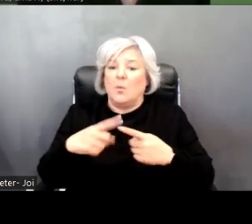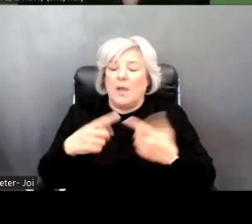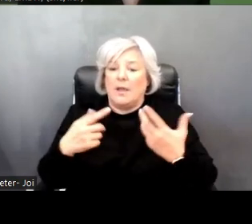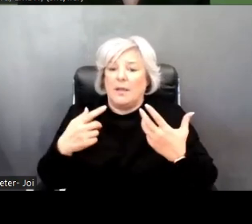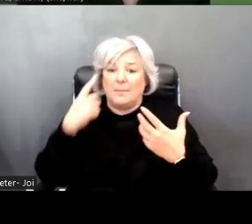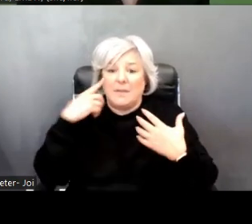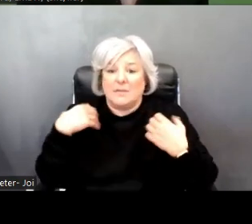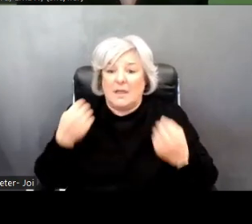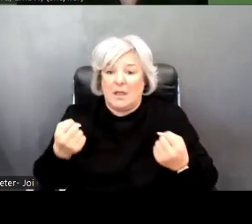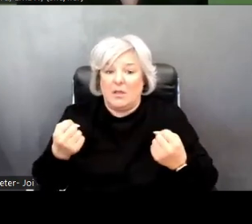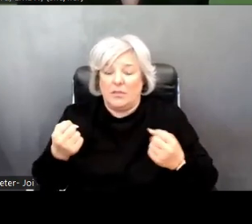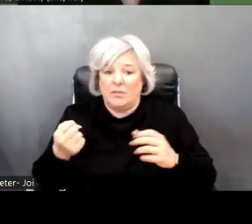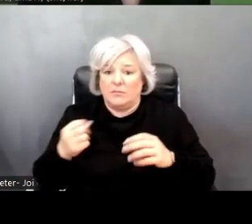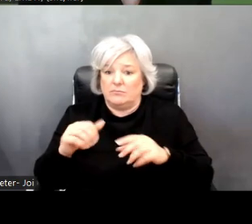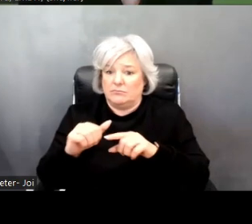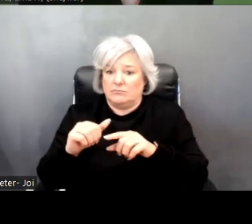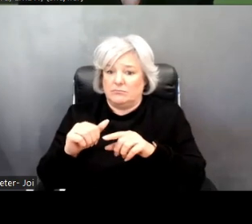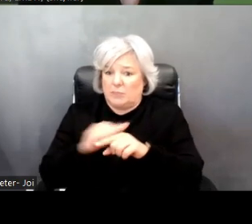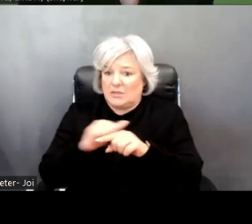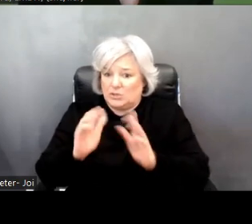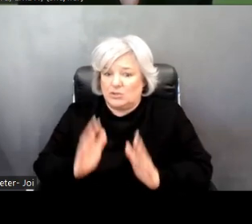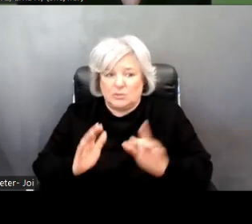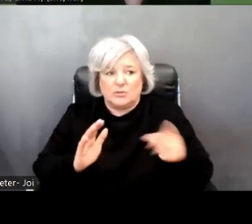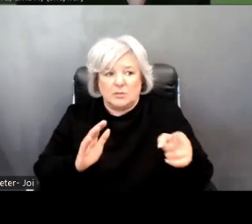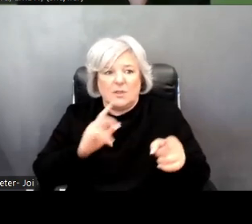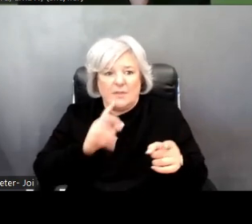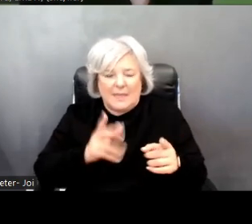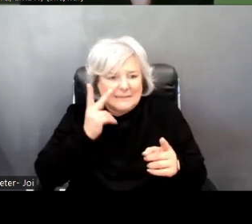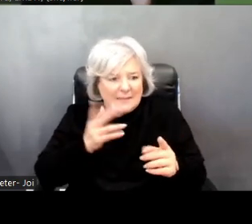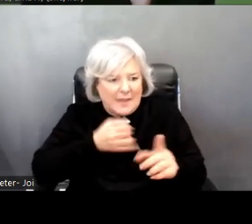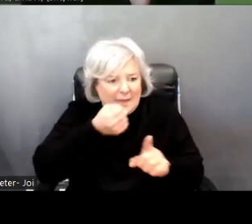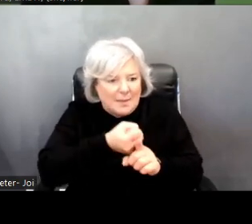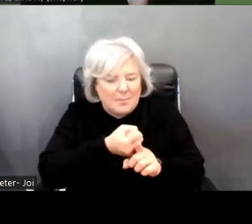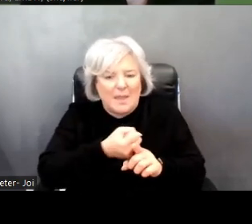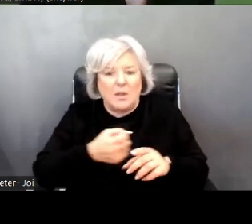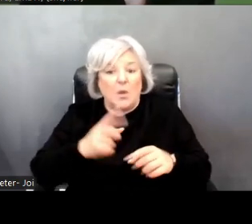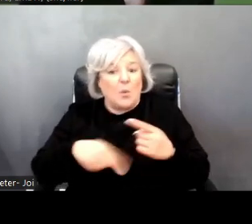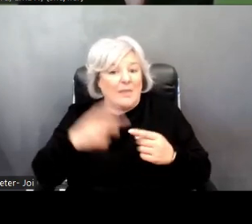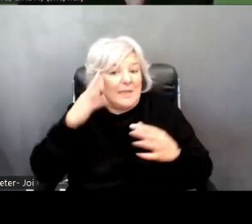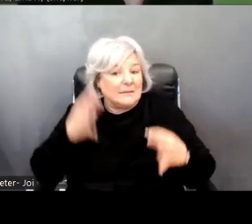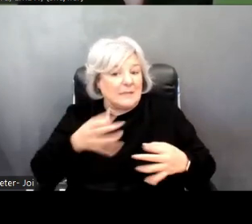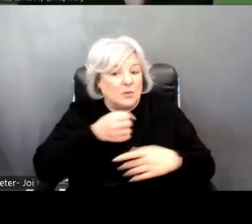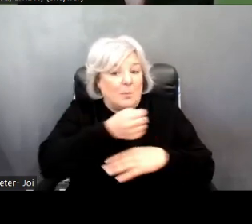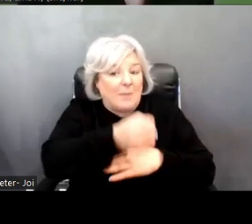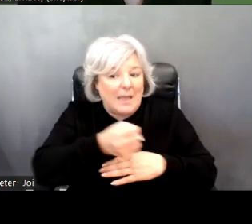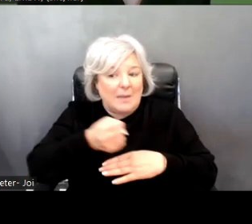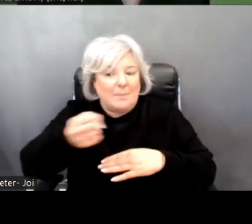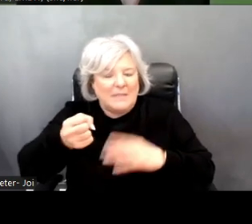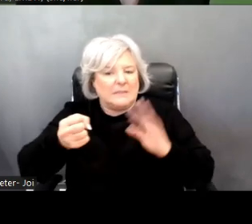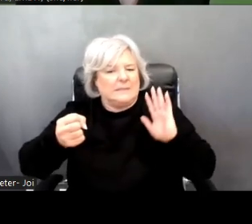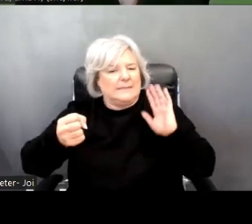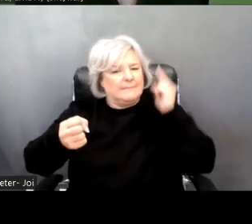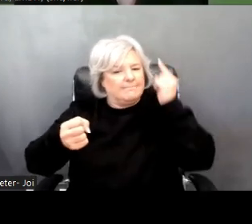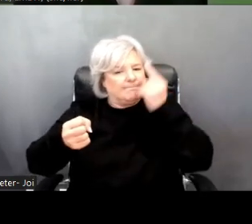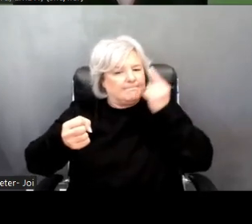must develop an awareness of how these factors impact placement decisions, treatment plans, how we work with